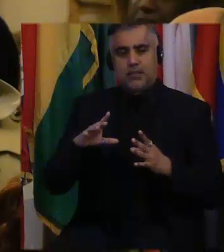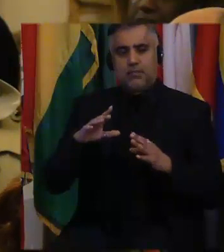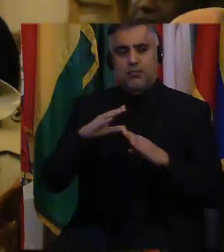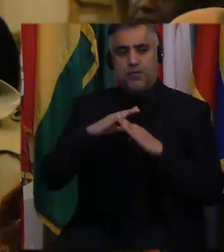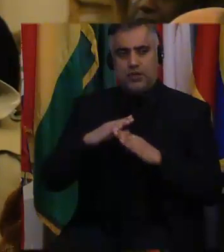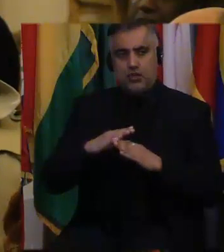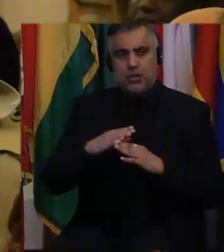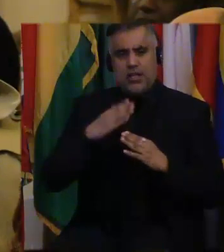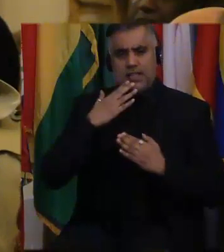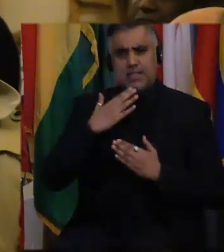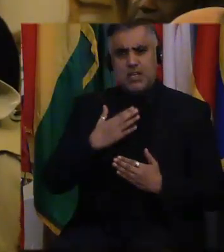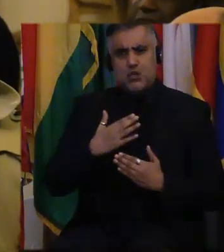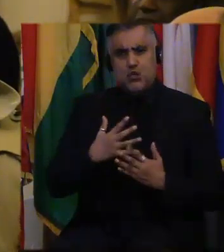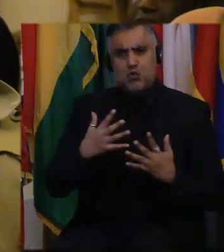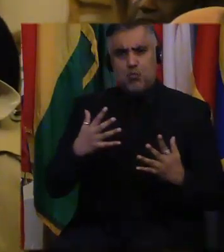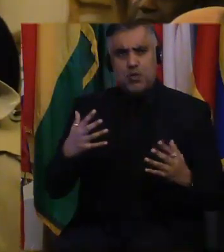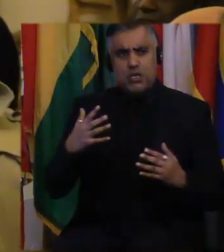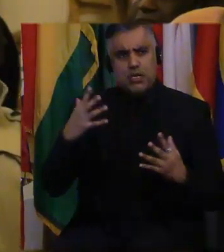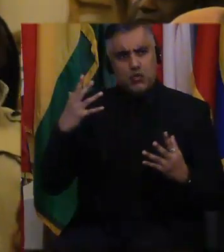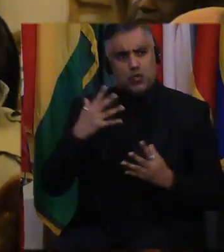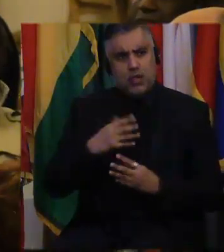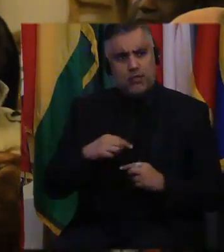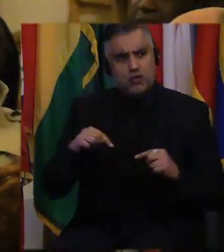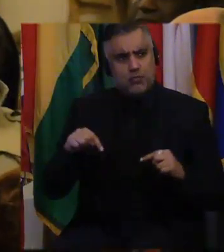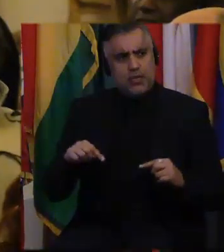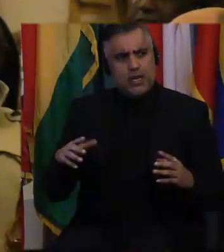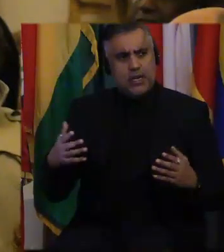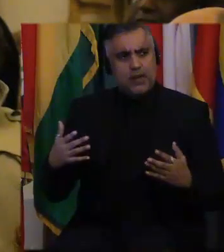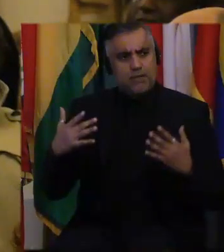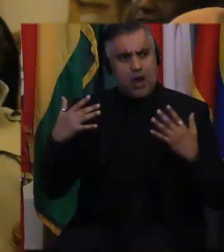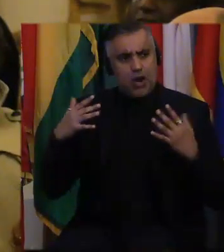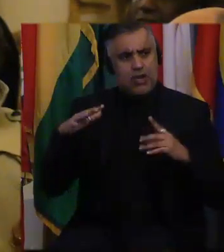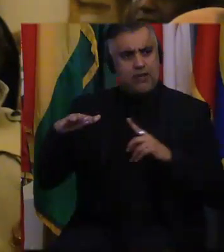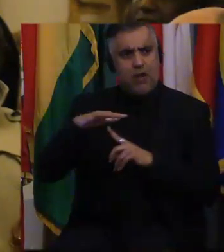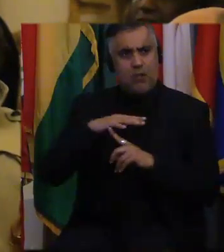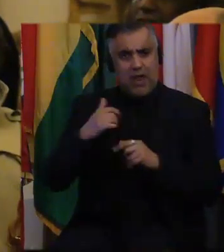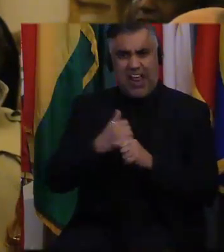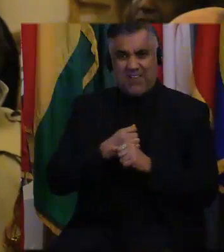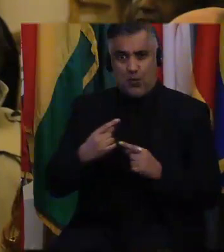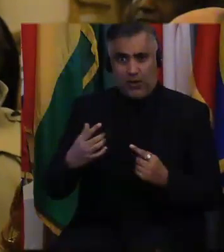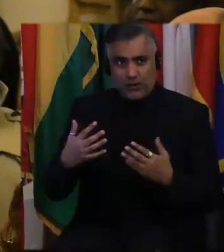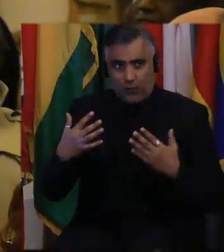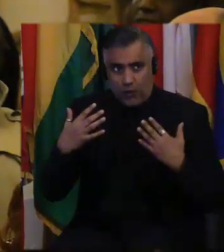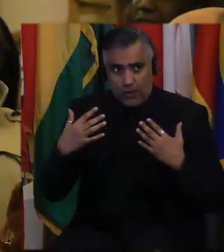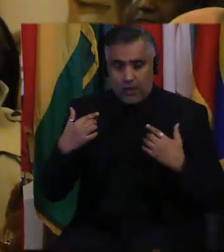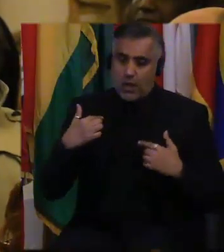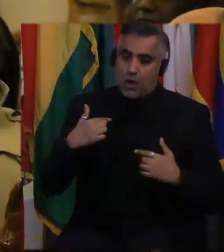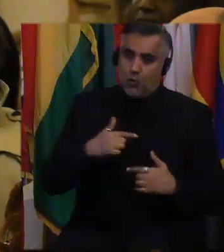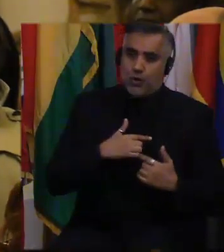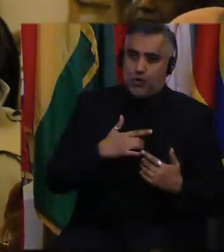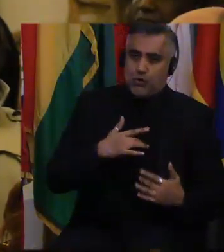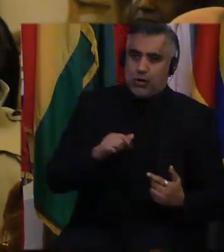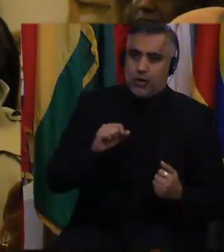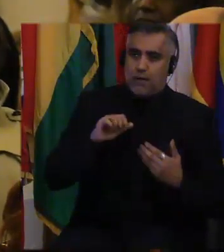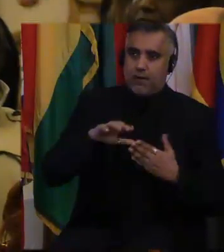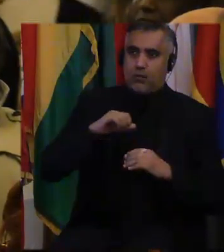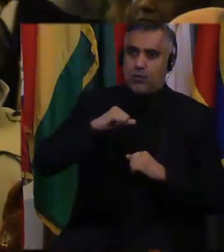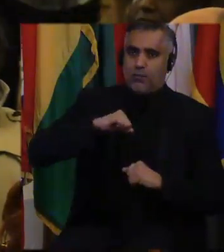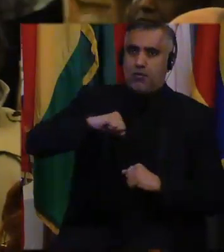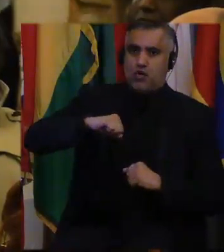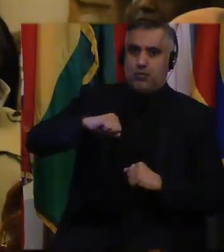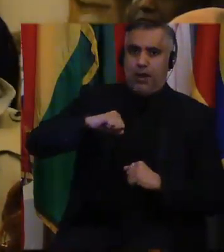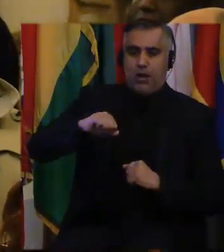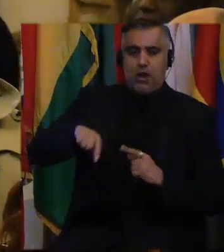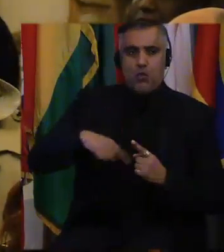response. Thank you so much. It's so lovely to be in an environment where everybody's friendly, because we're usually faced with pushback when we